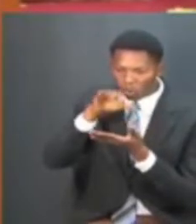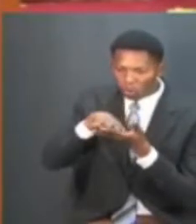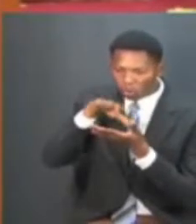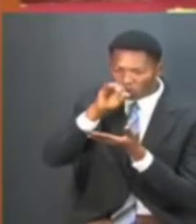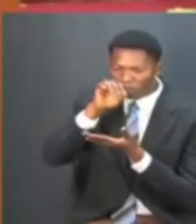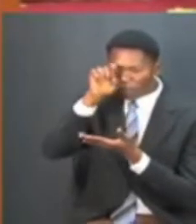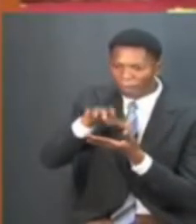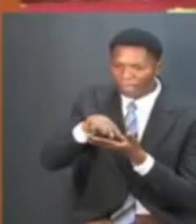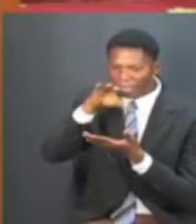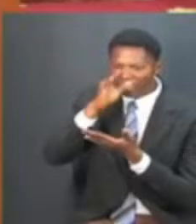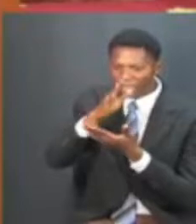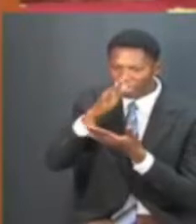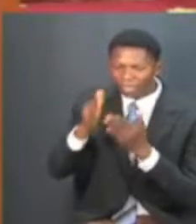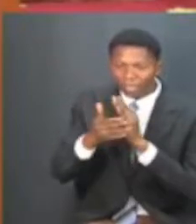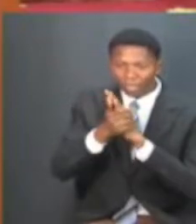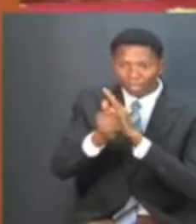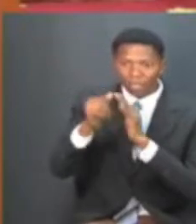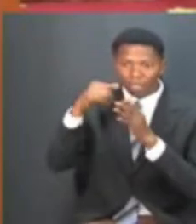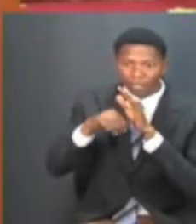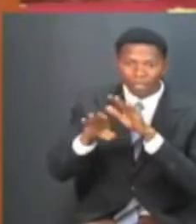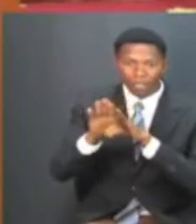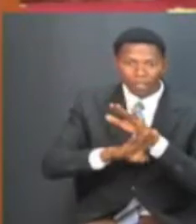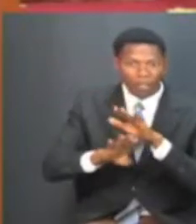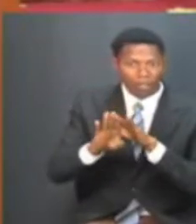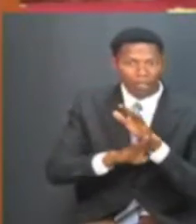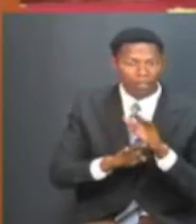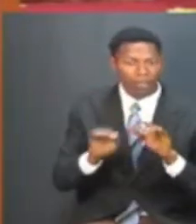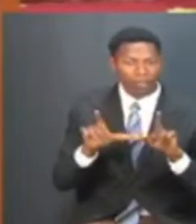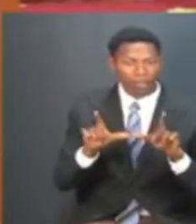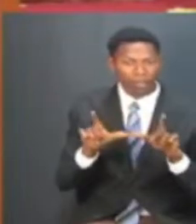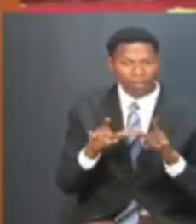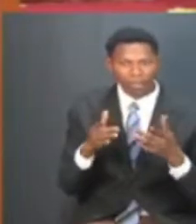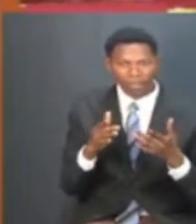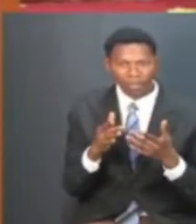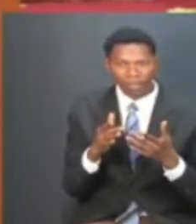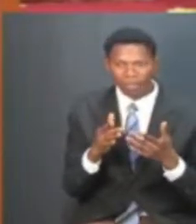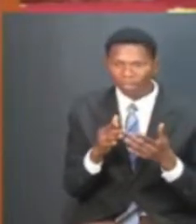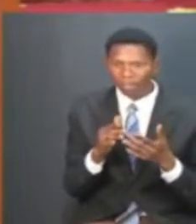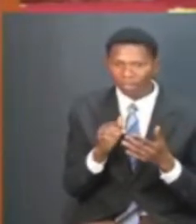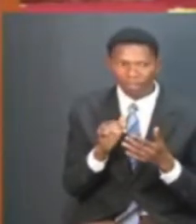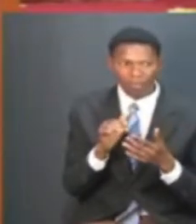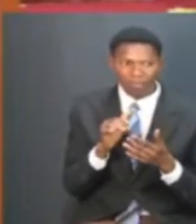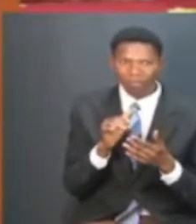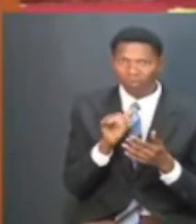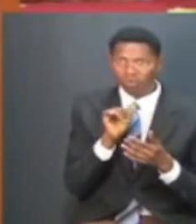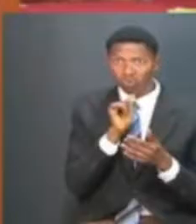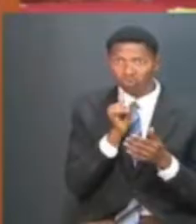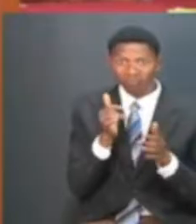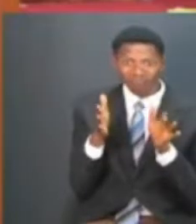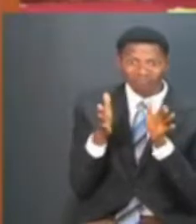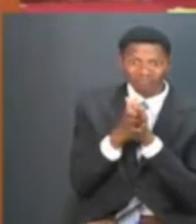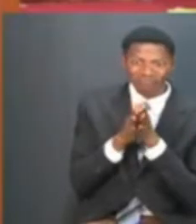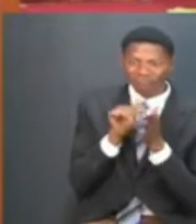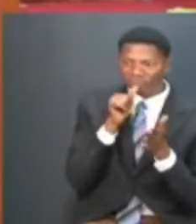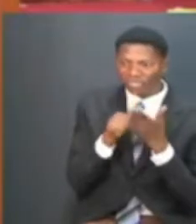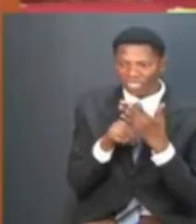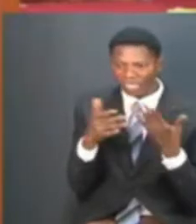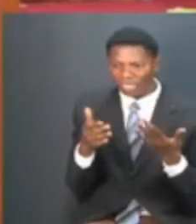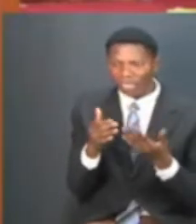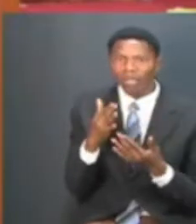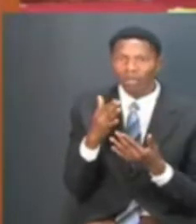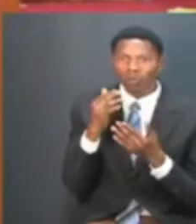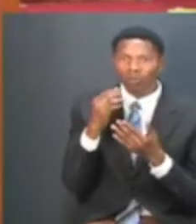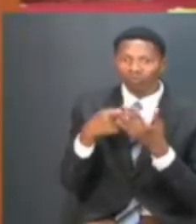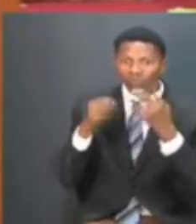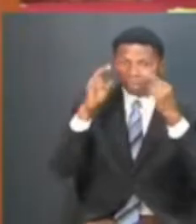the basic level. Unfortunately, that was not followed to the letter. So what has happened is that you cannot